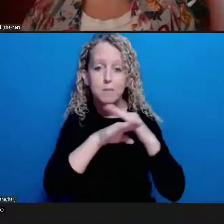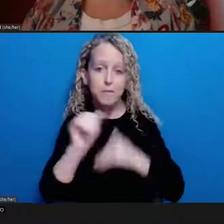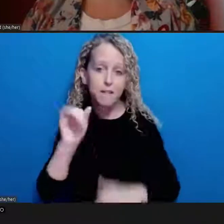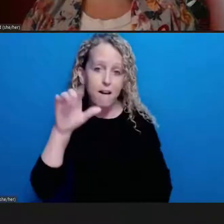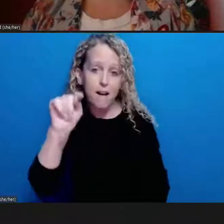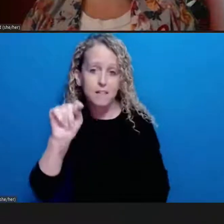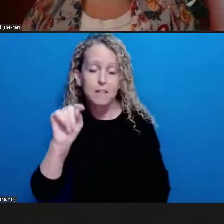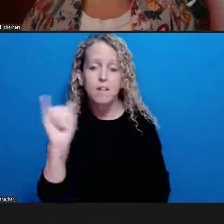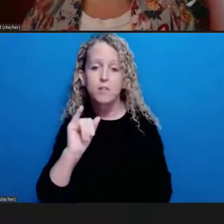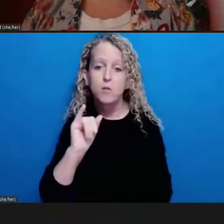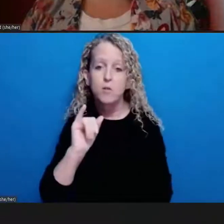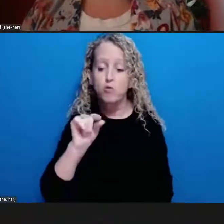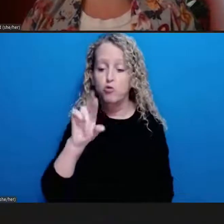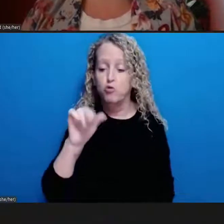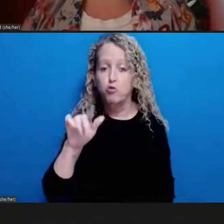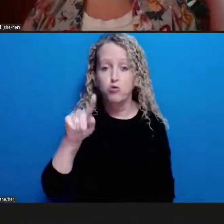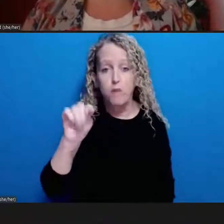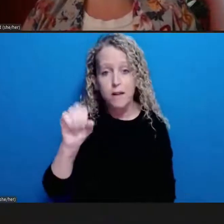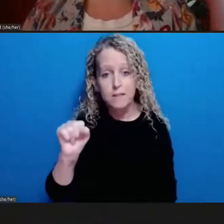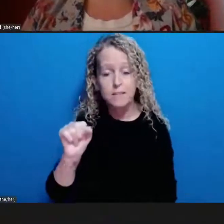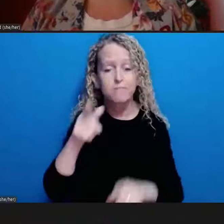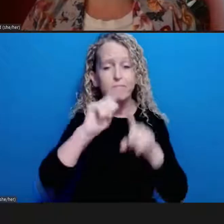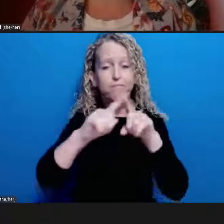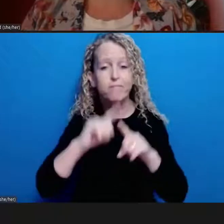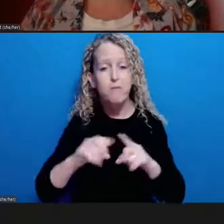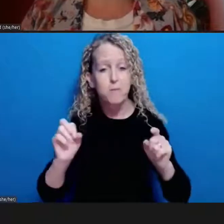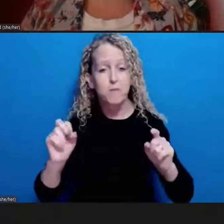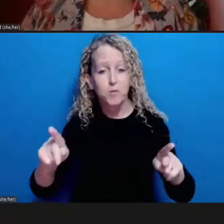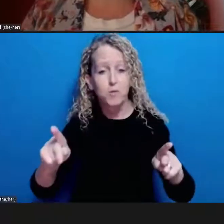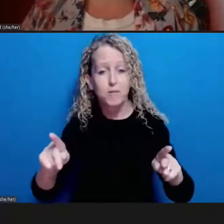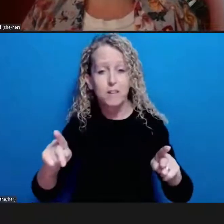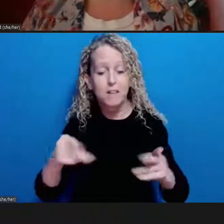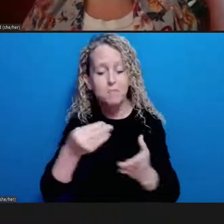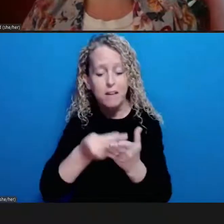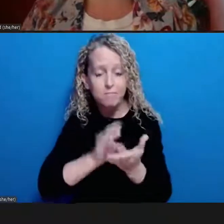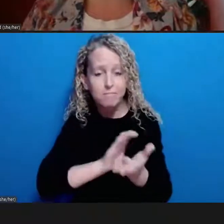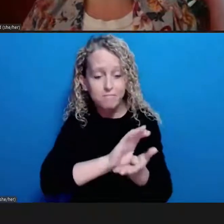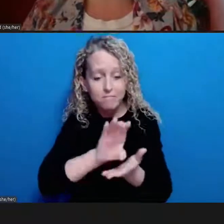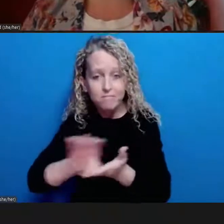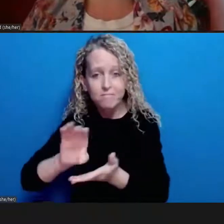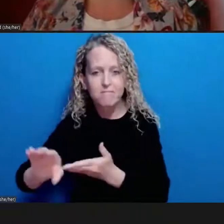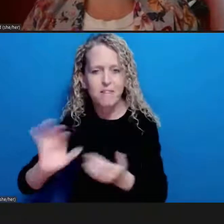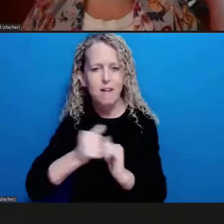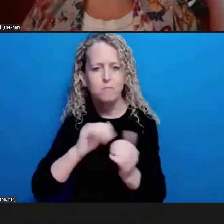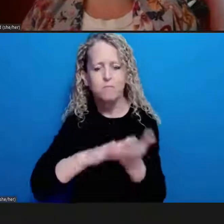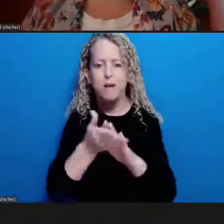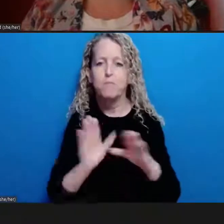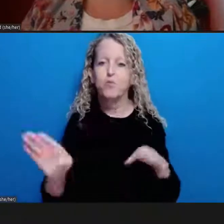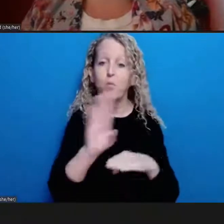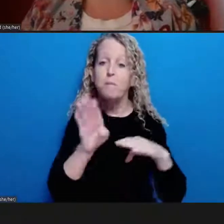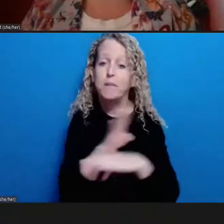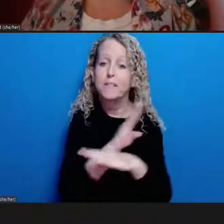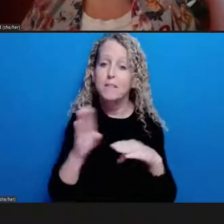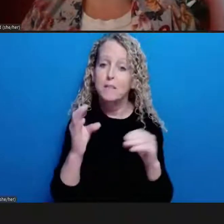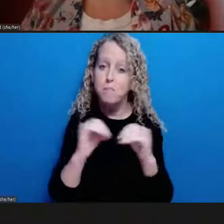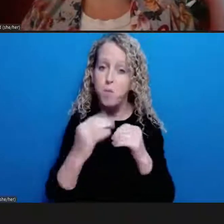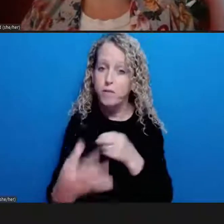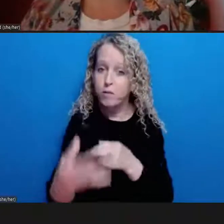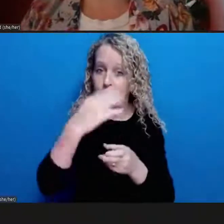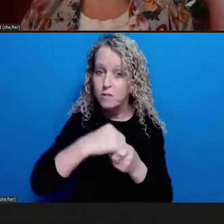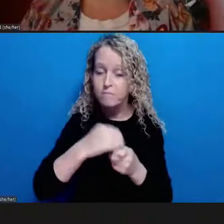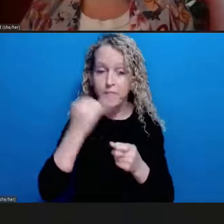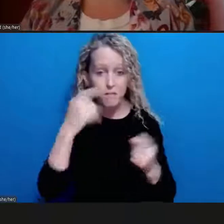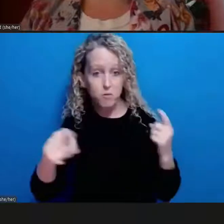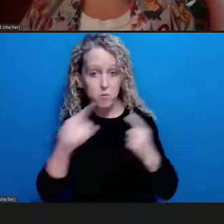and opportunities available to help your business be inclusive. If you have questions throughout the